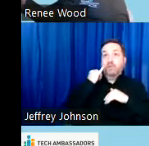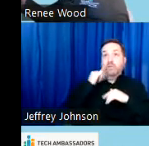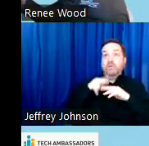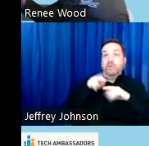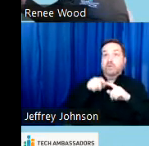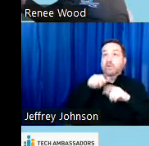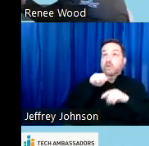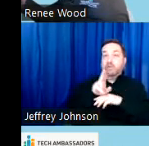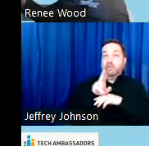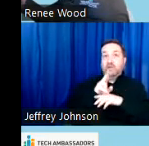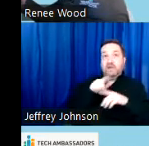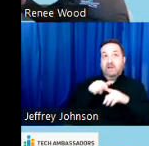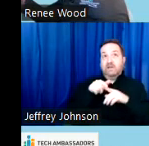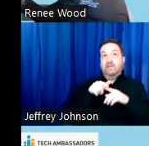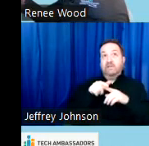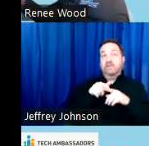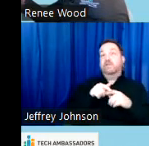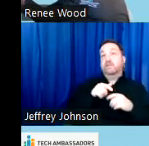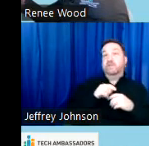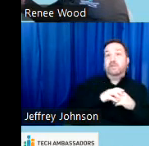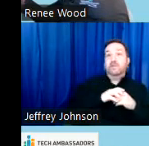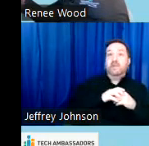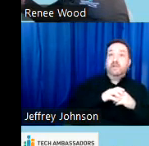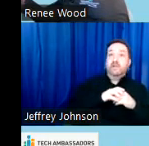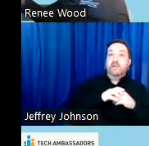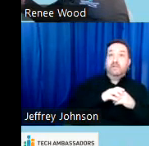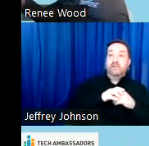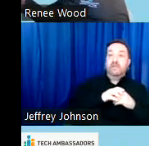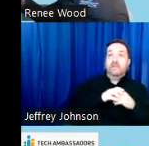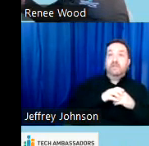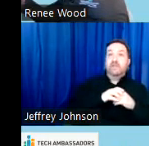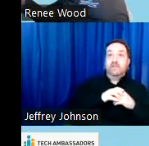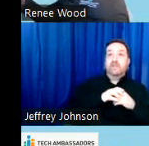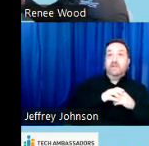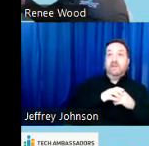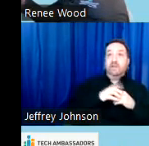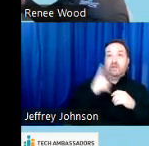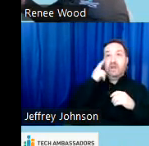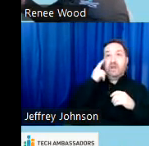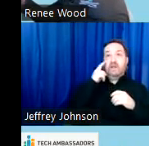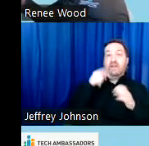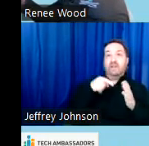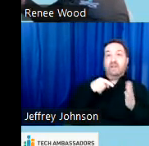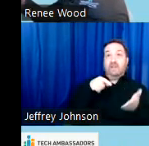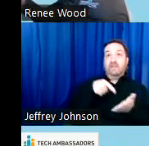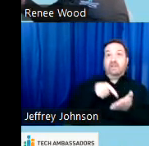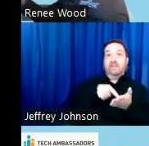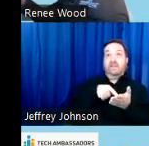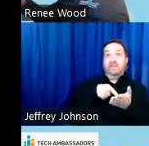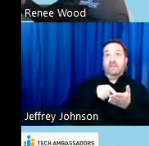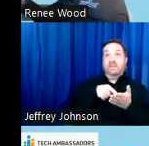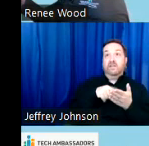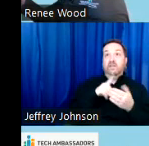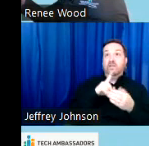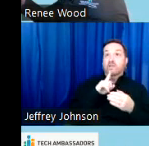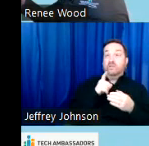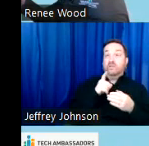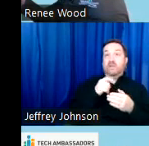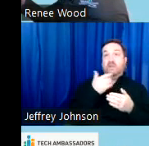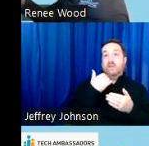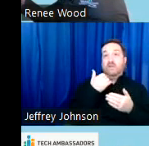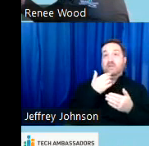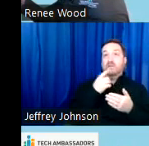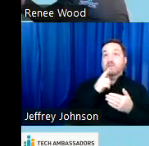I don't know. But I think this is a very versatile